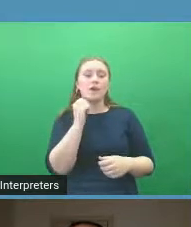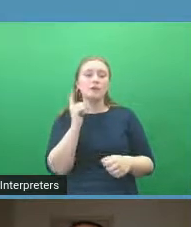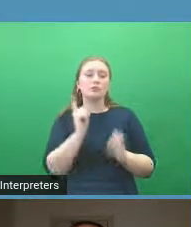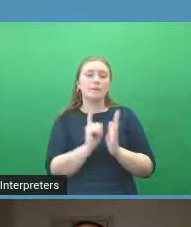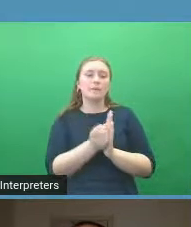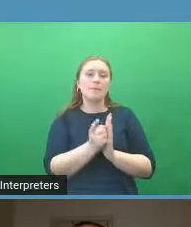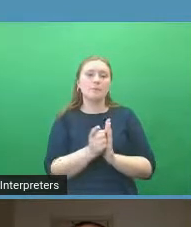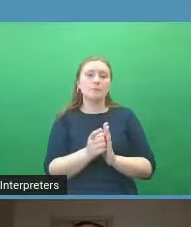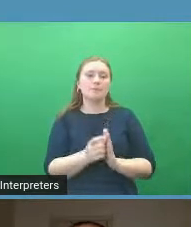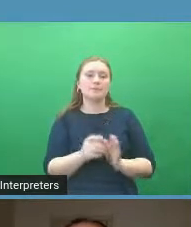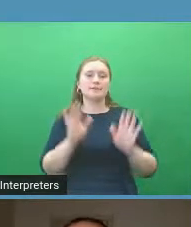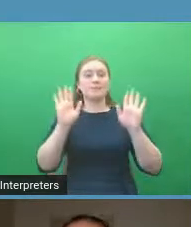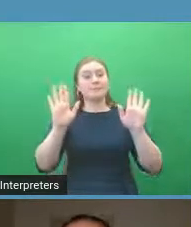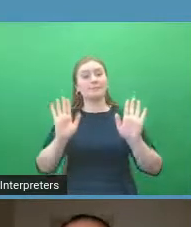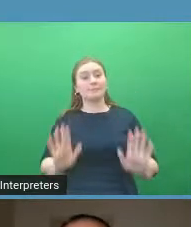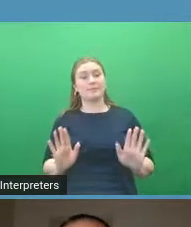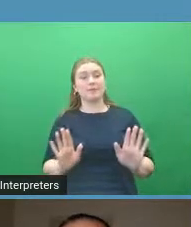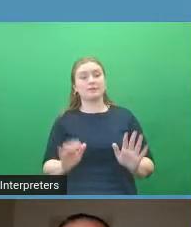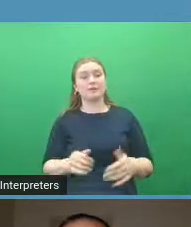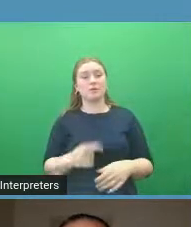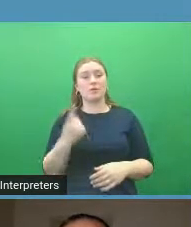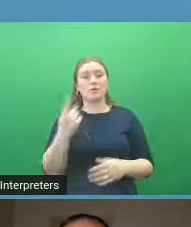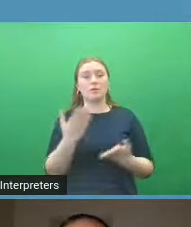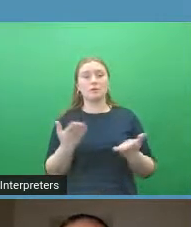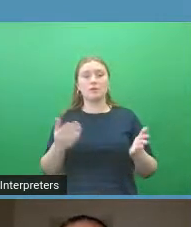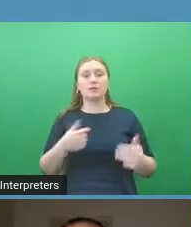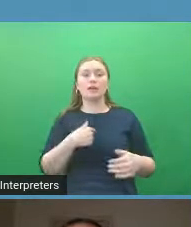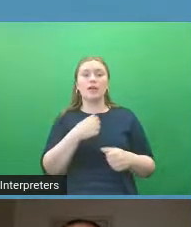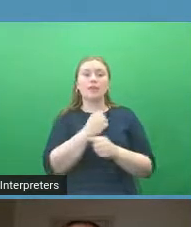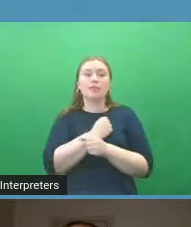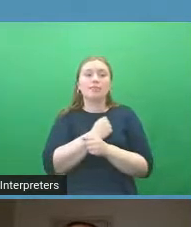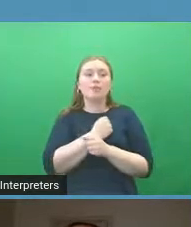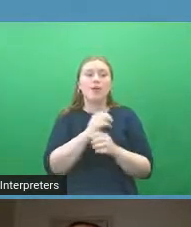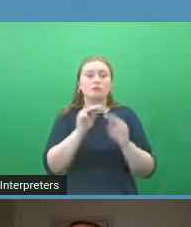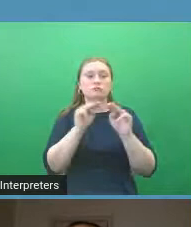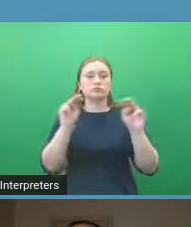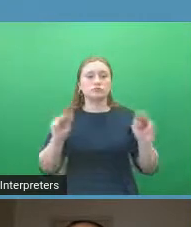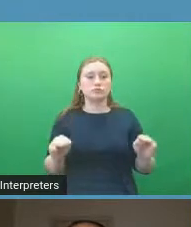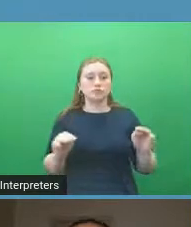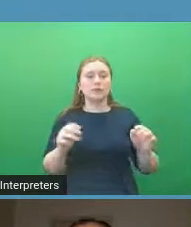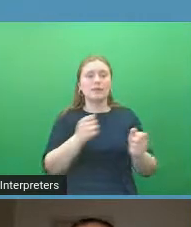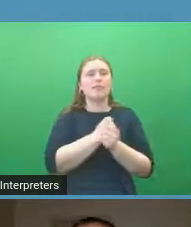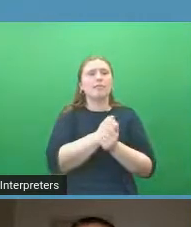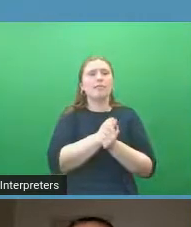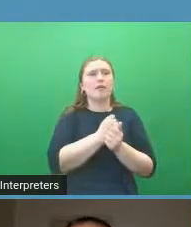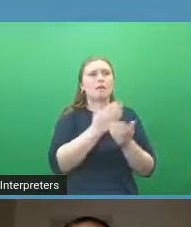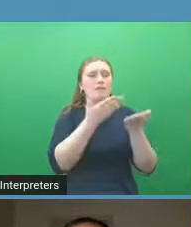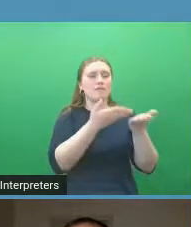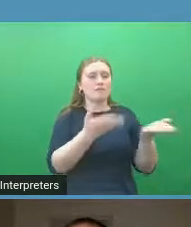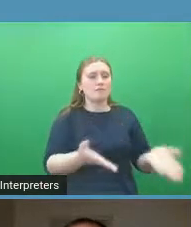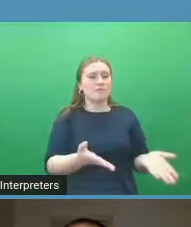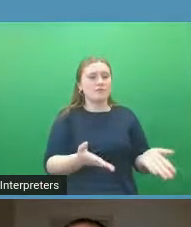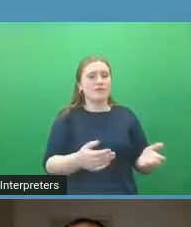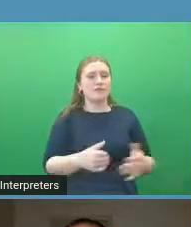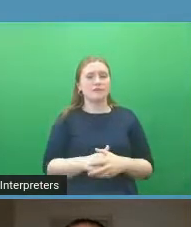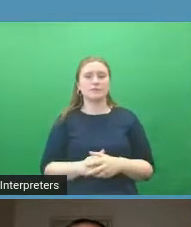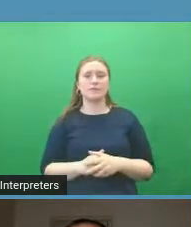nearby. One of the things I love about museum folks is their love of objects and materiality. So this should be an easy one for this group.